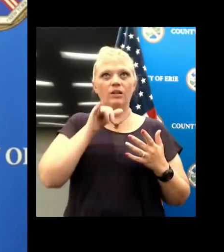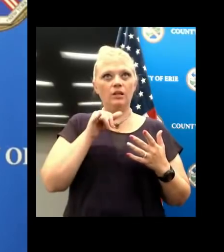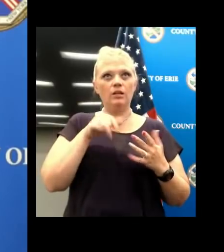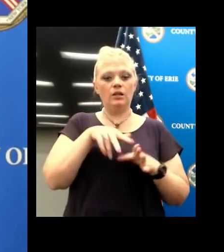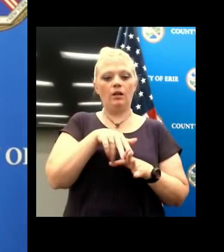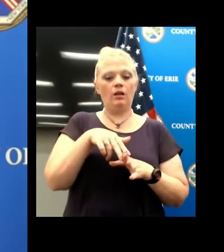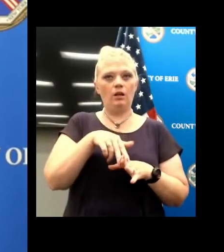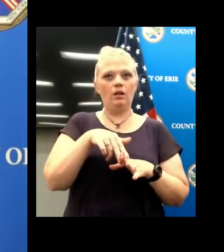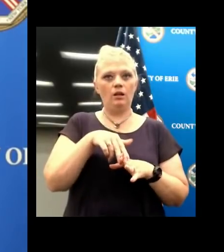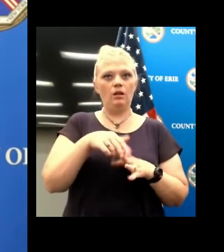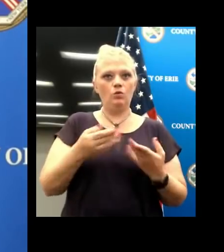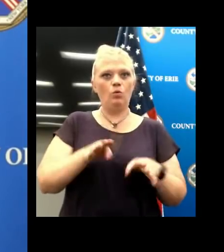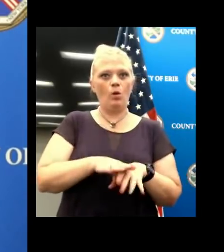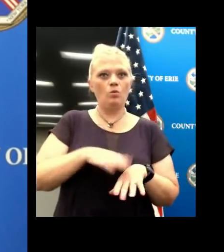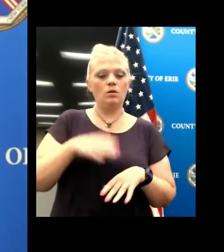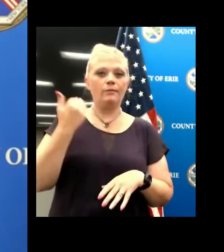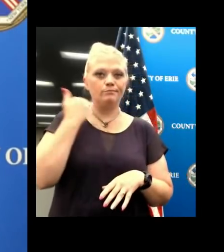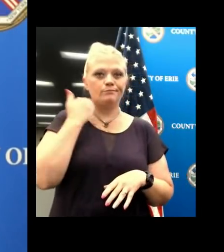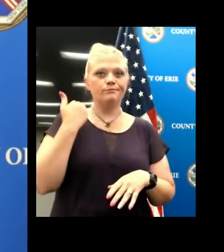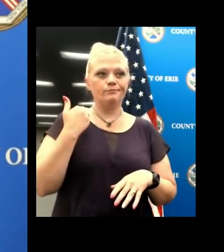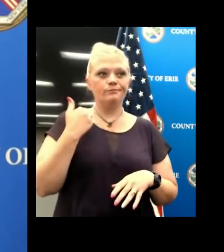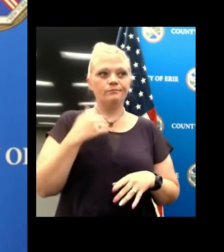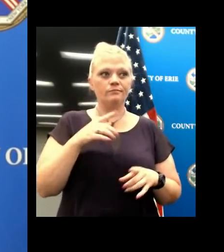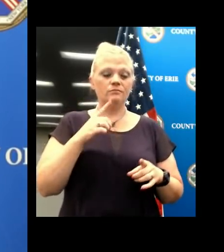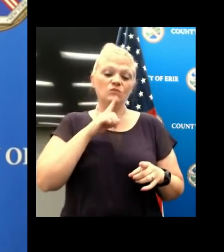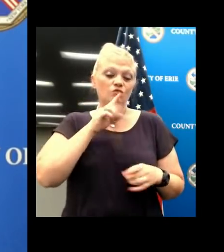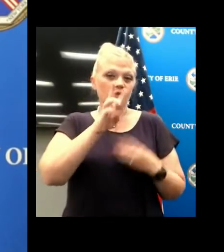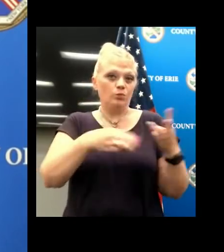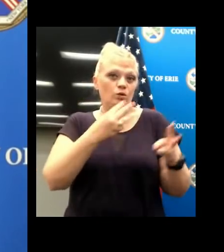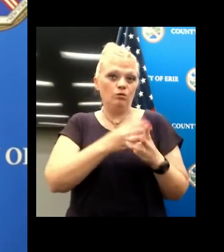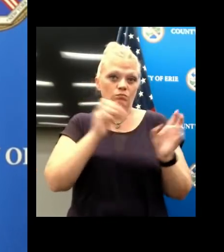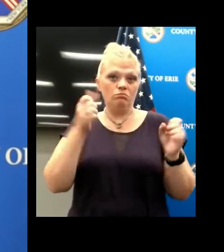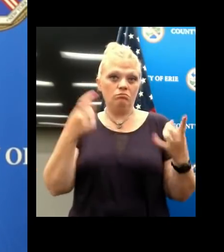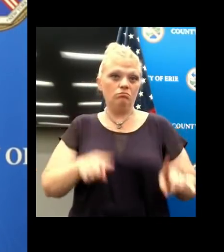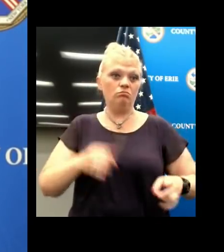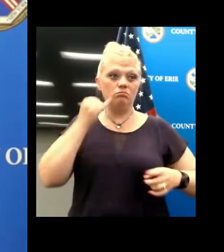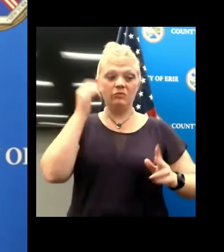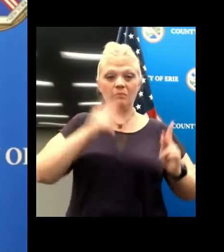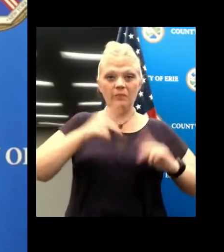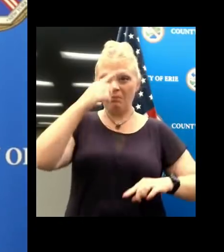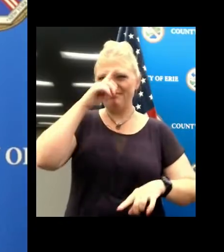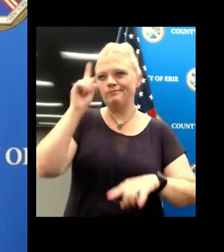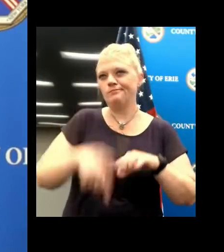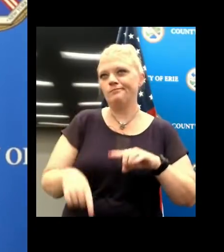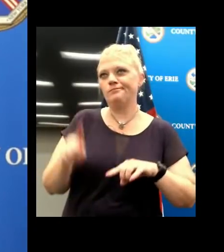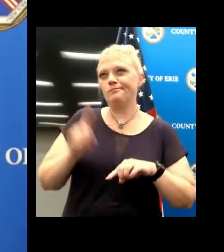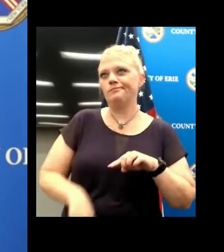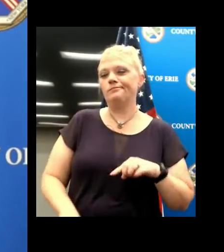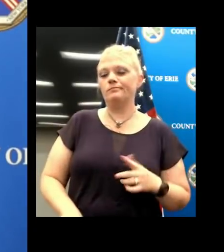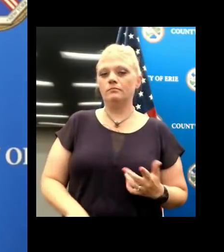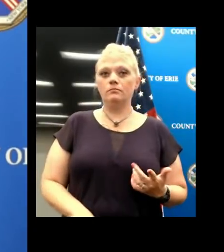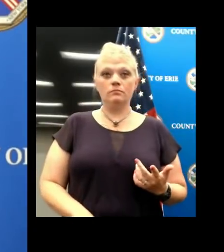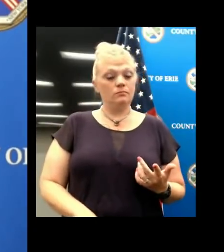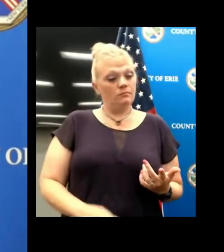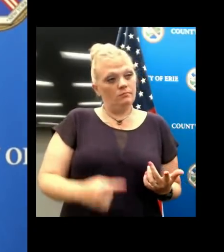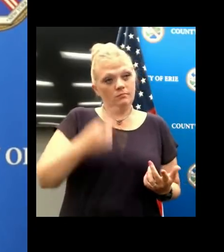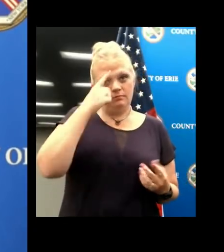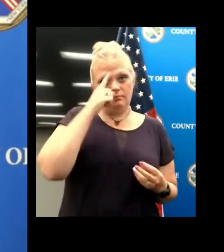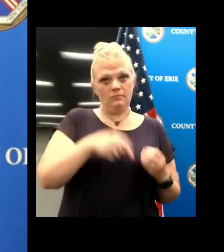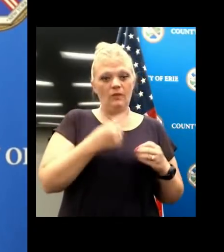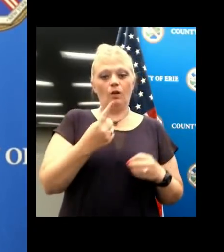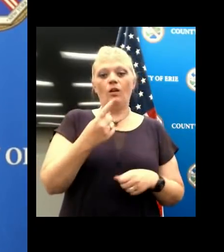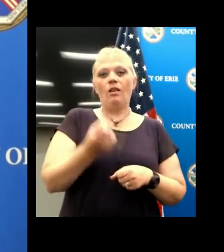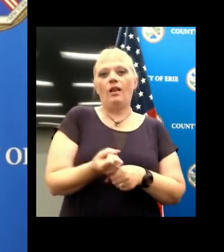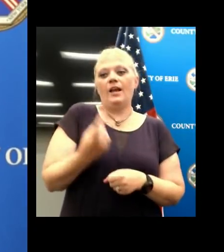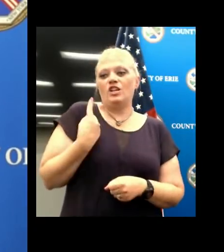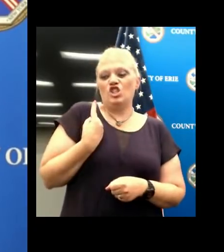close. And it's a reality, it could happen. And if people think it can't, just think about 1 year ago